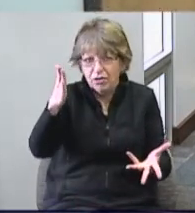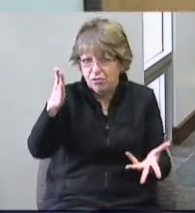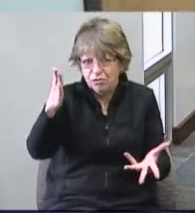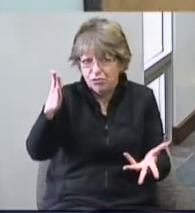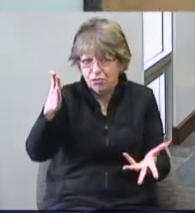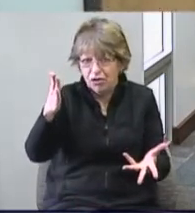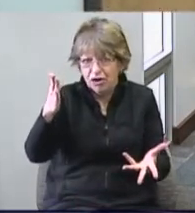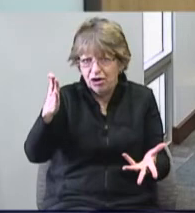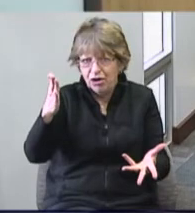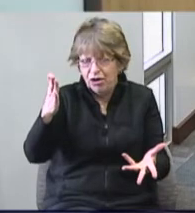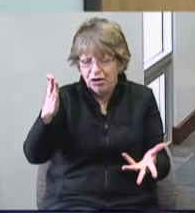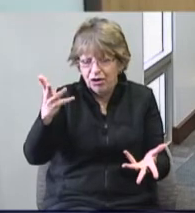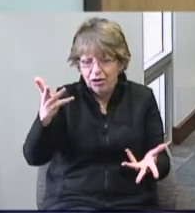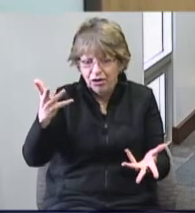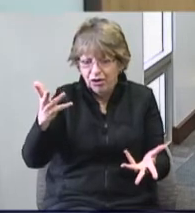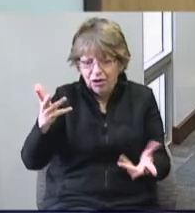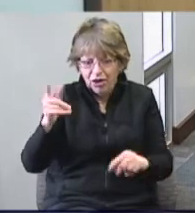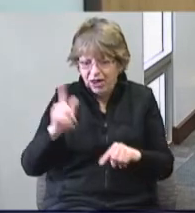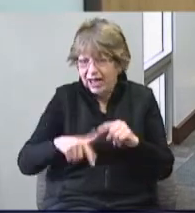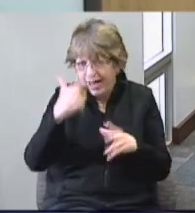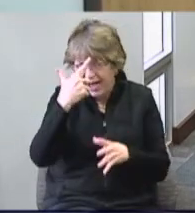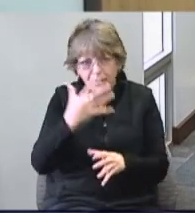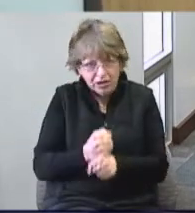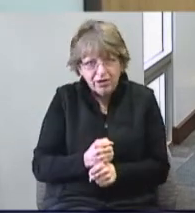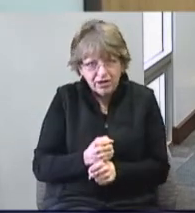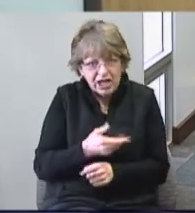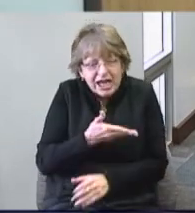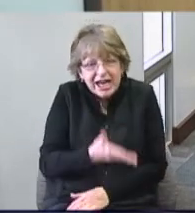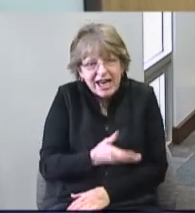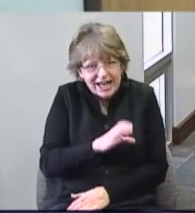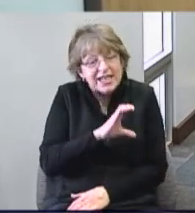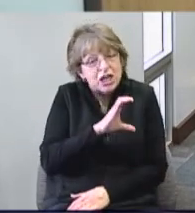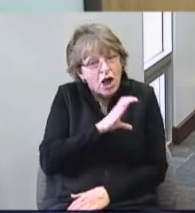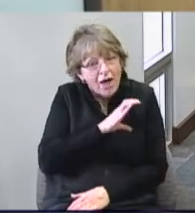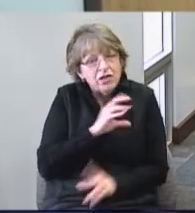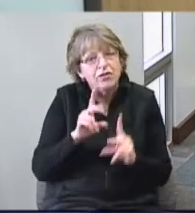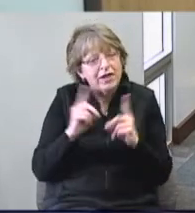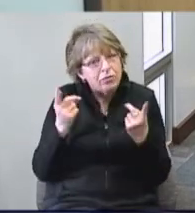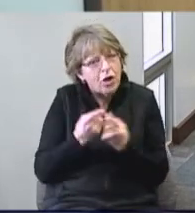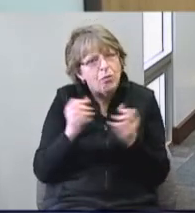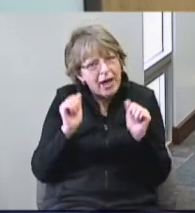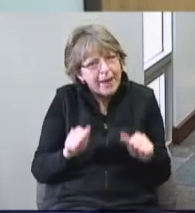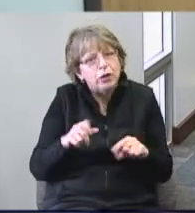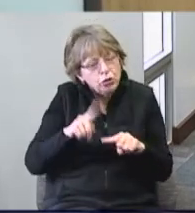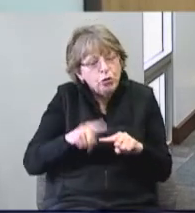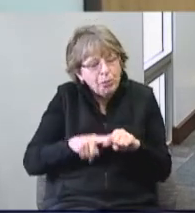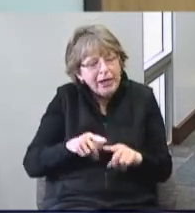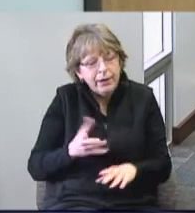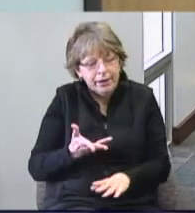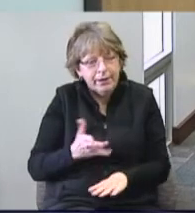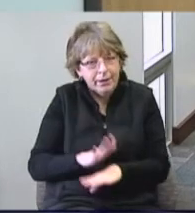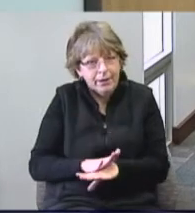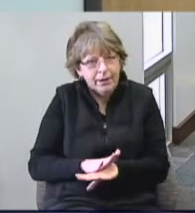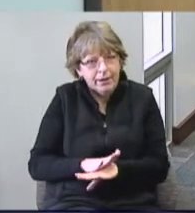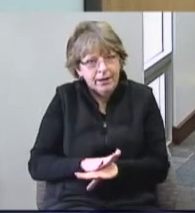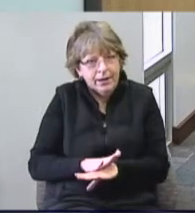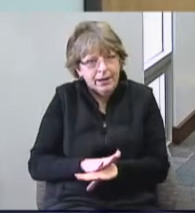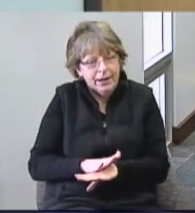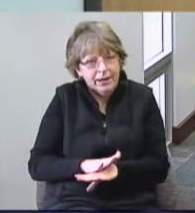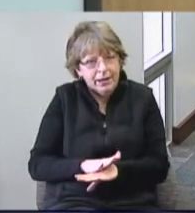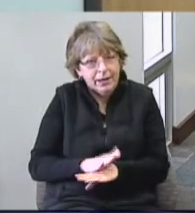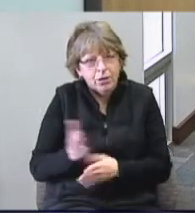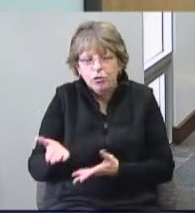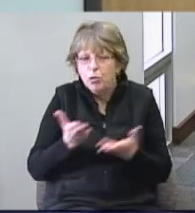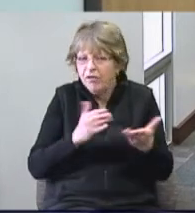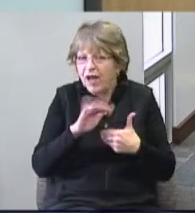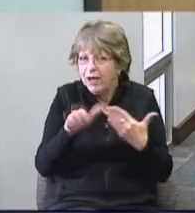withhold any information. That he is an officer who the department will be able to rely on to provide all